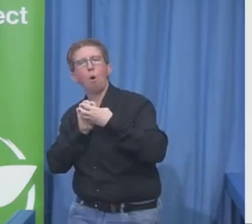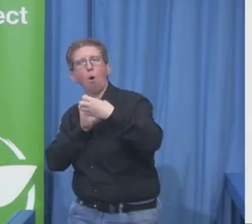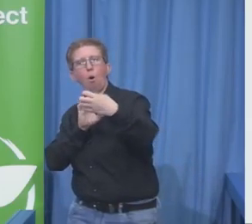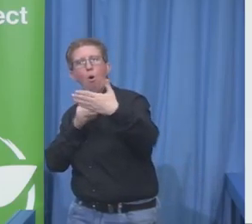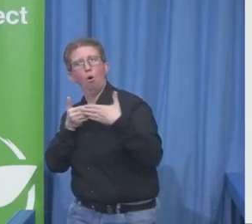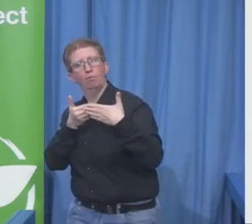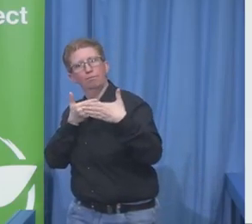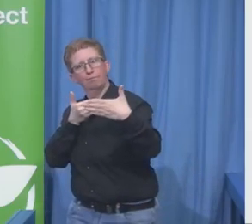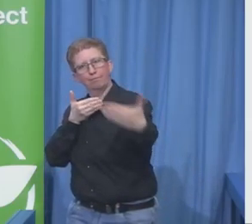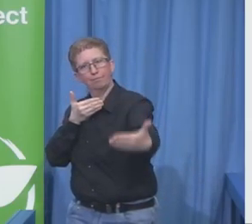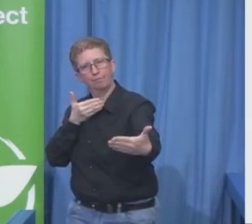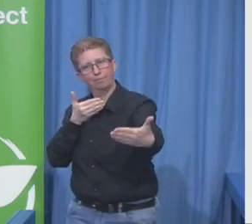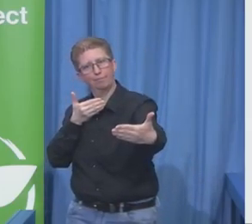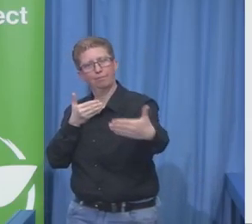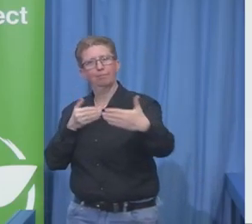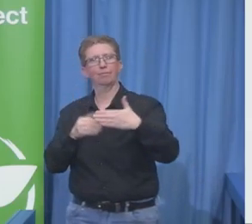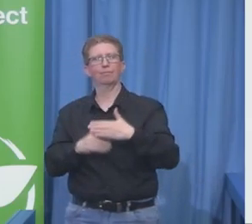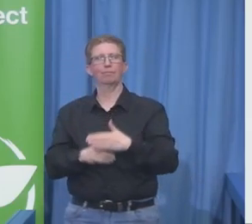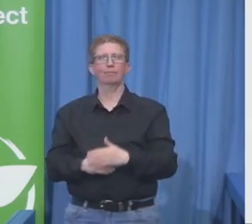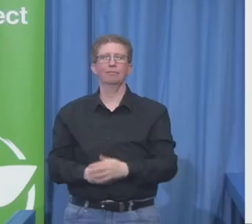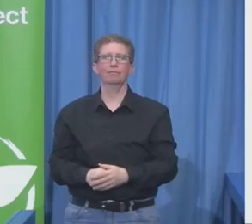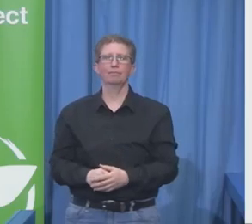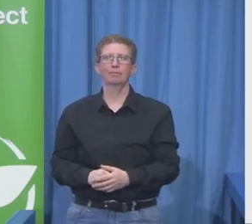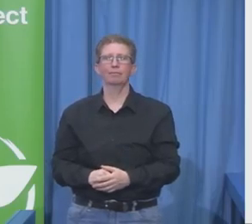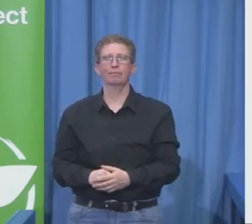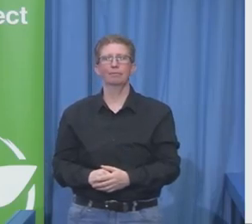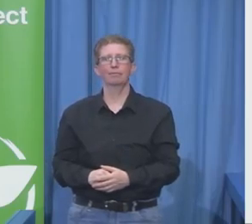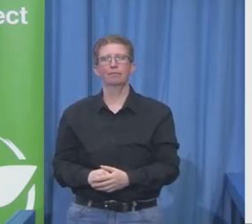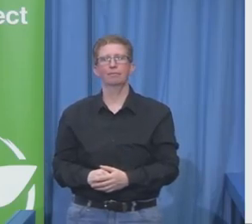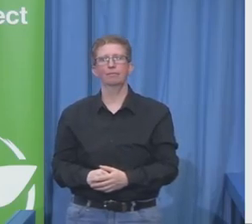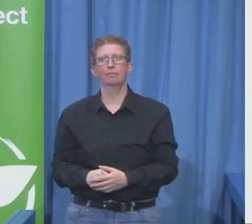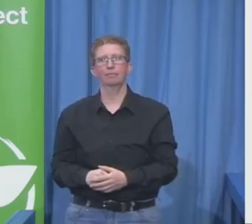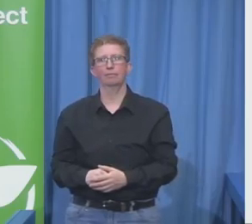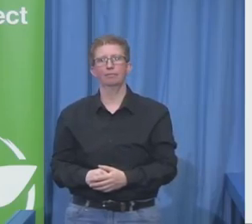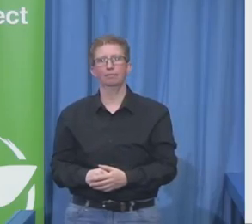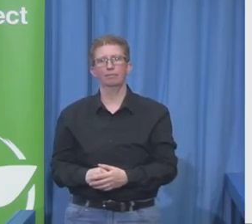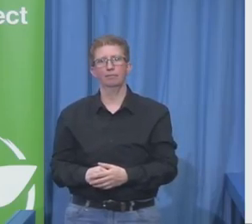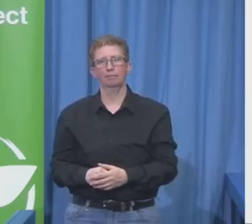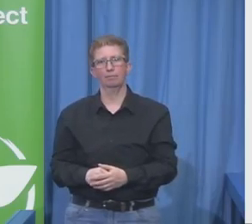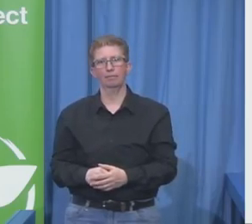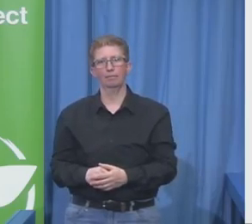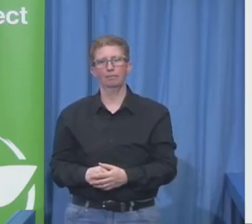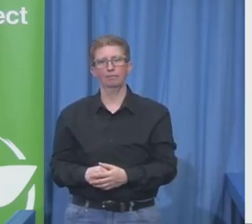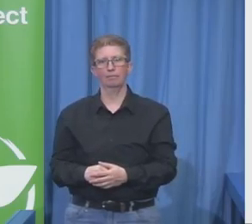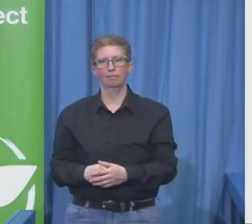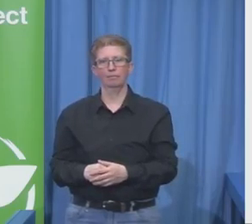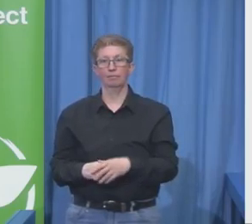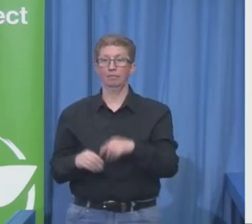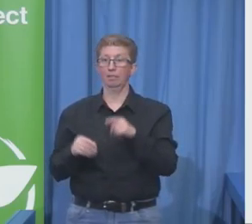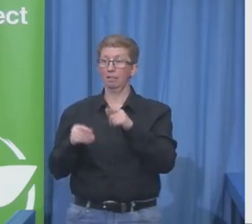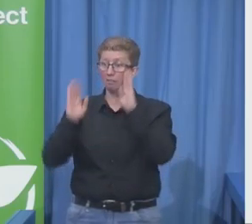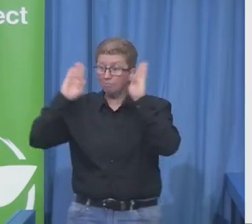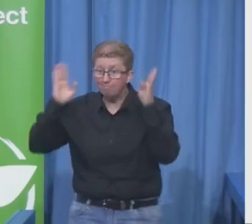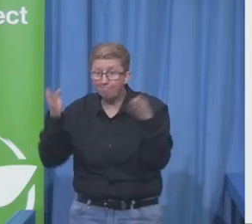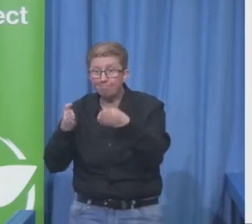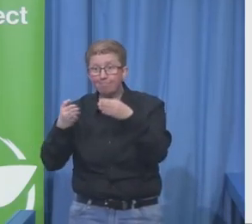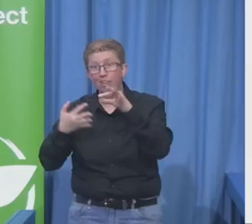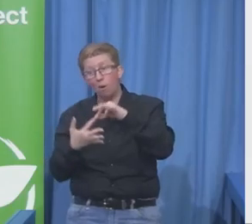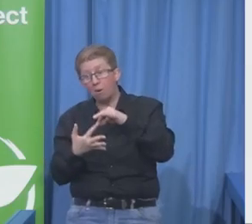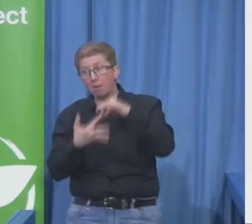positions are not tagged specifically for persons with disability. Any employee, be it able